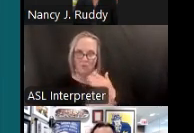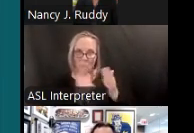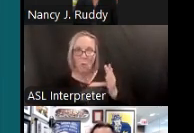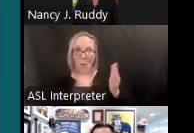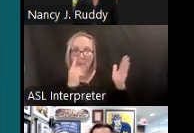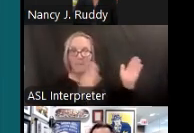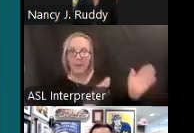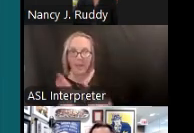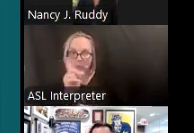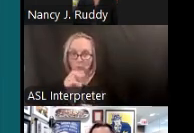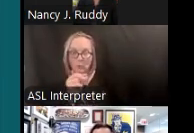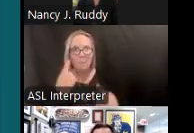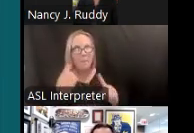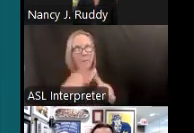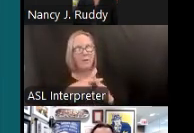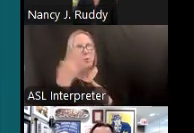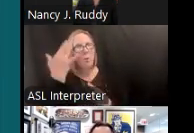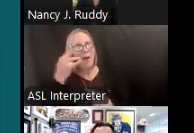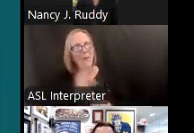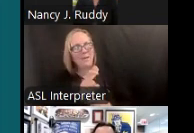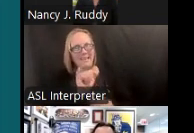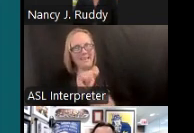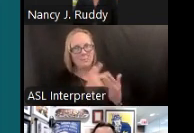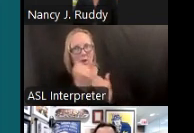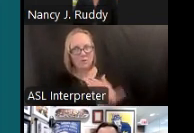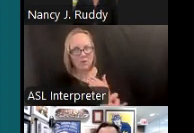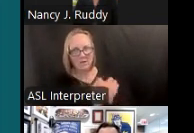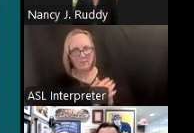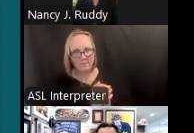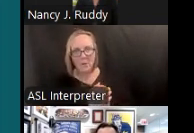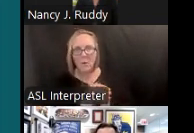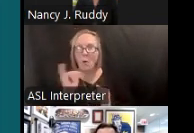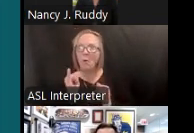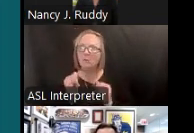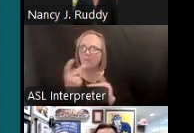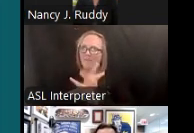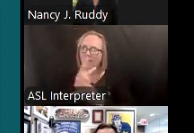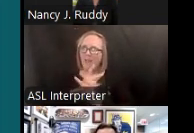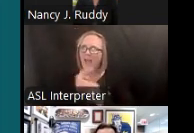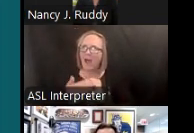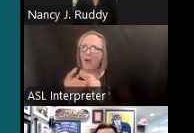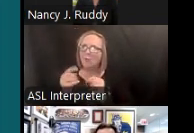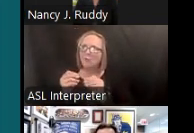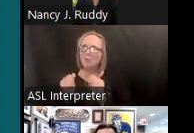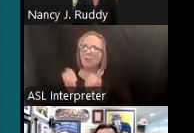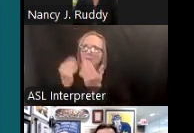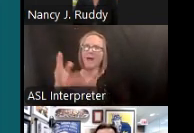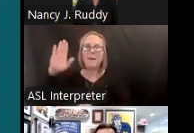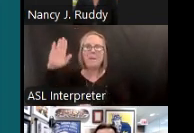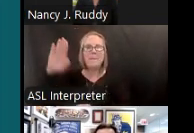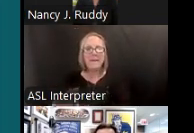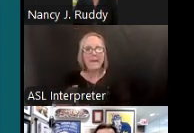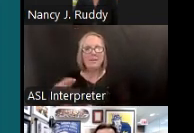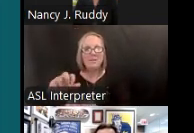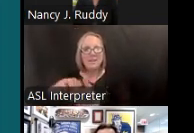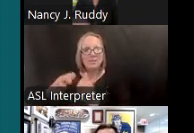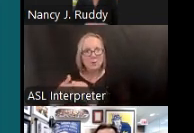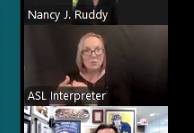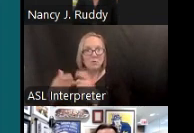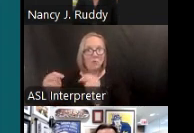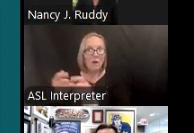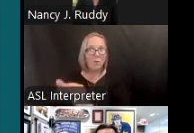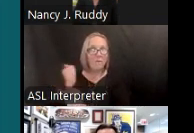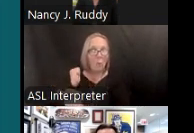need for the project, a description of proposed mitigation measures, which are feasible and practicable measures that could avoid